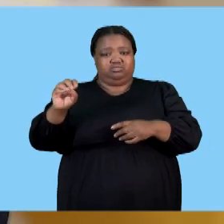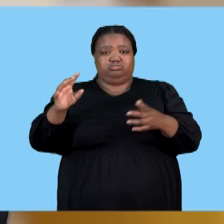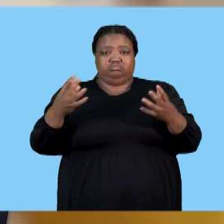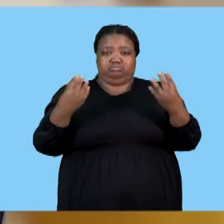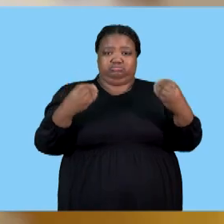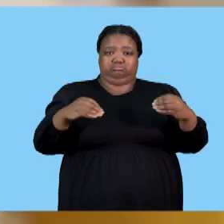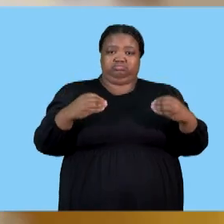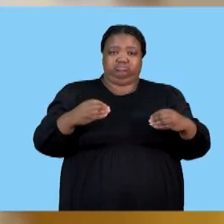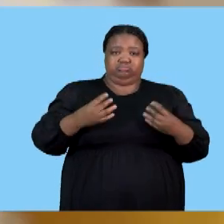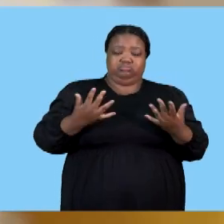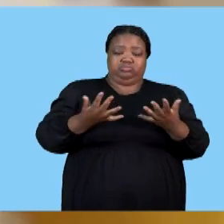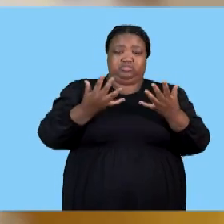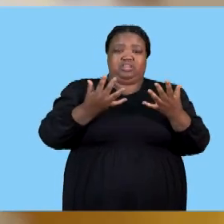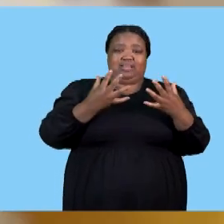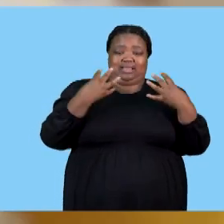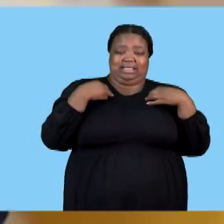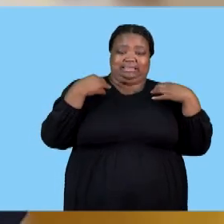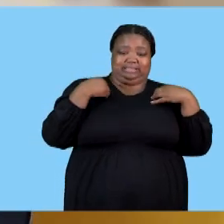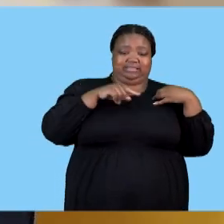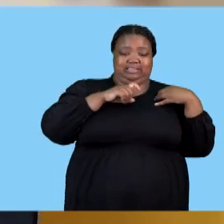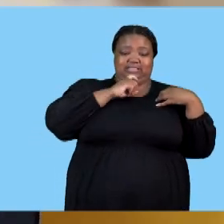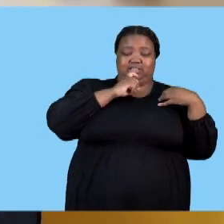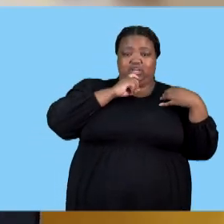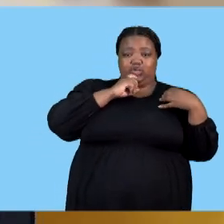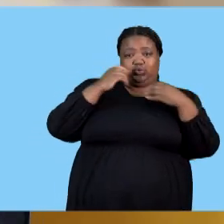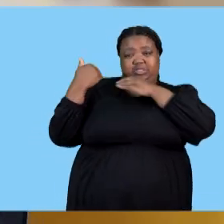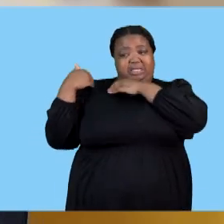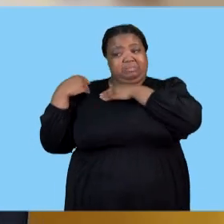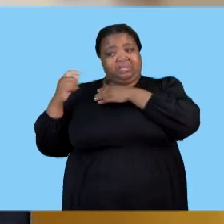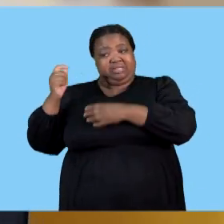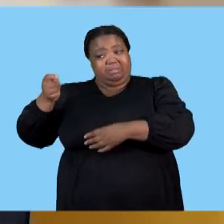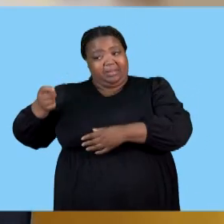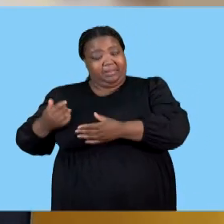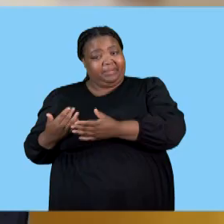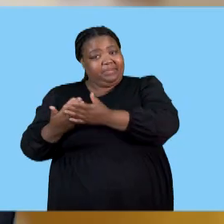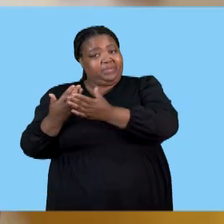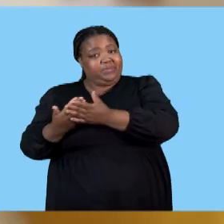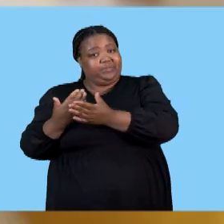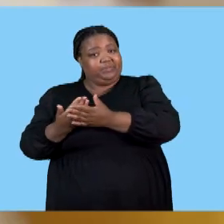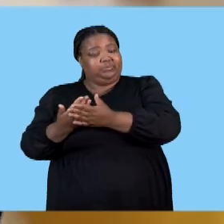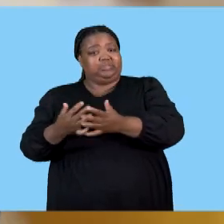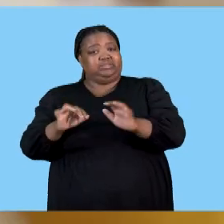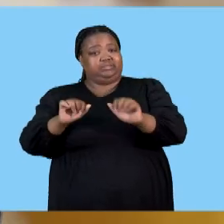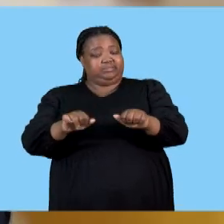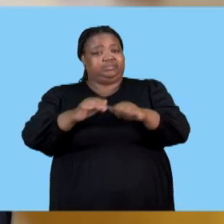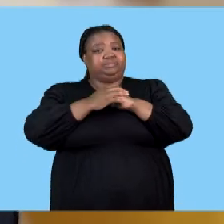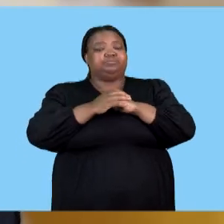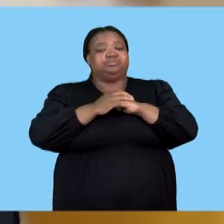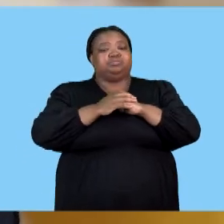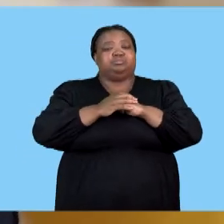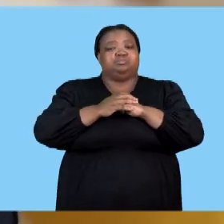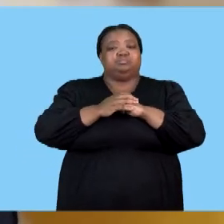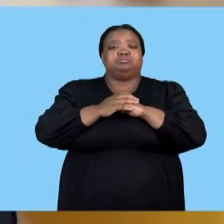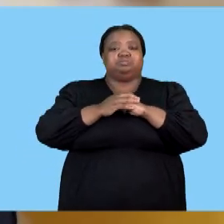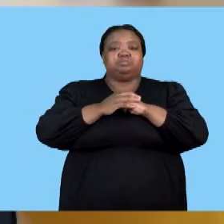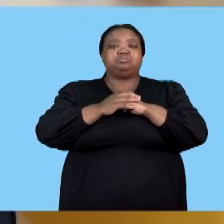use its assets to pay its liabilities, all its assets to pay all its